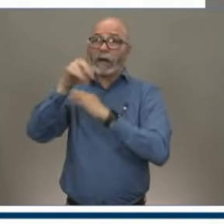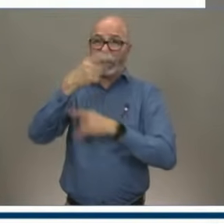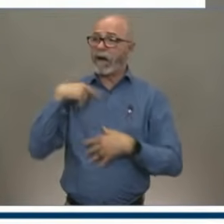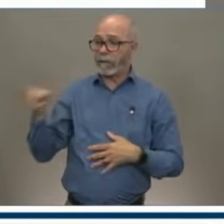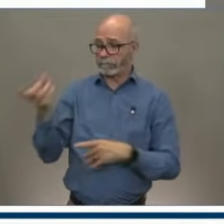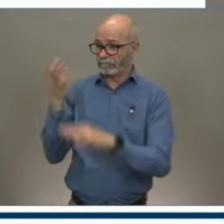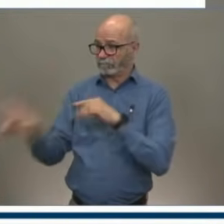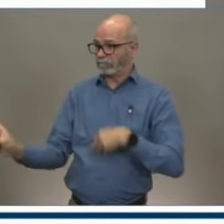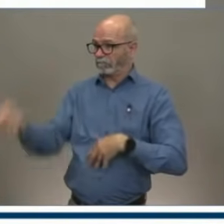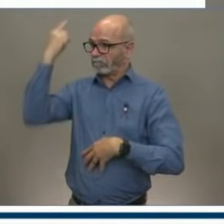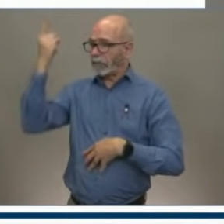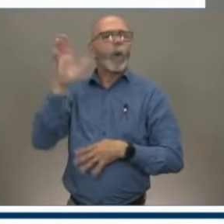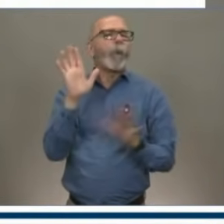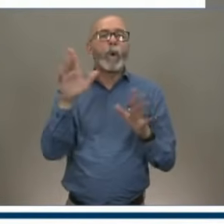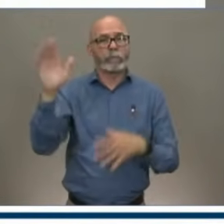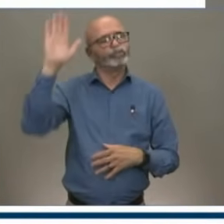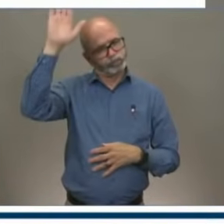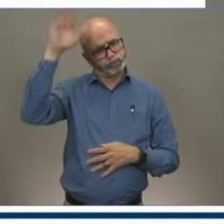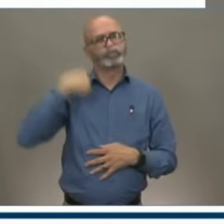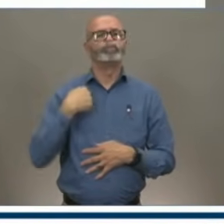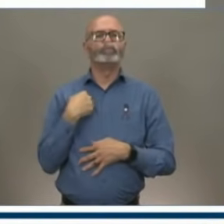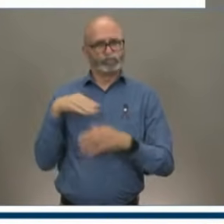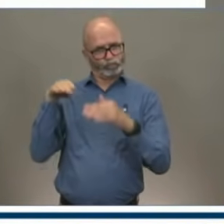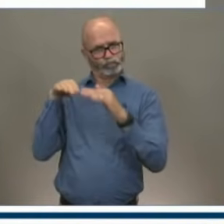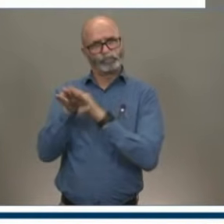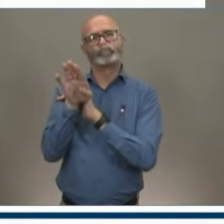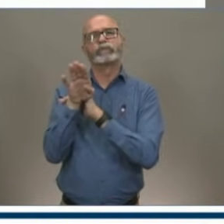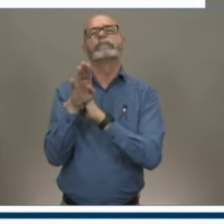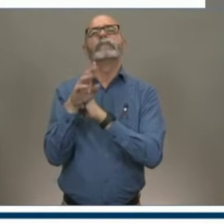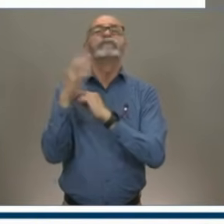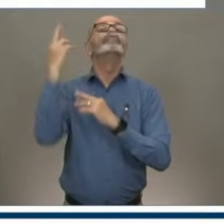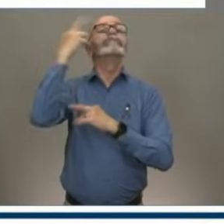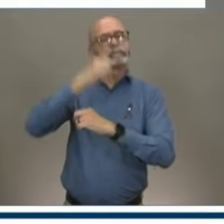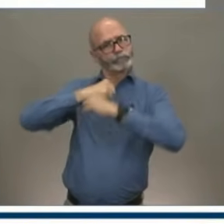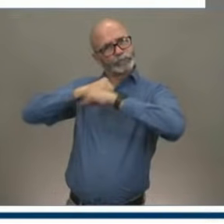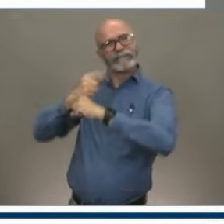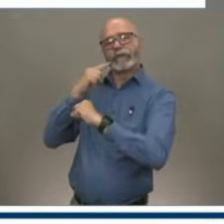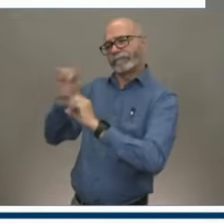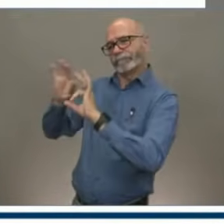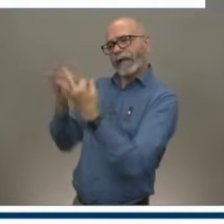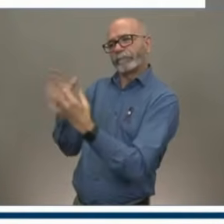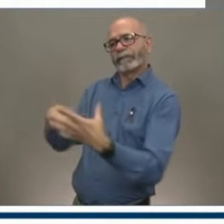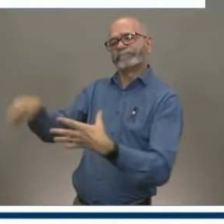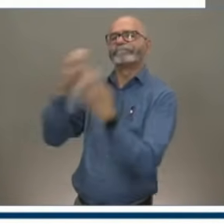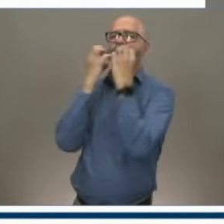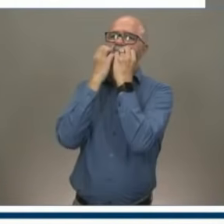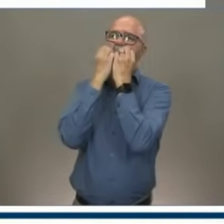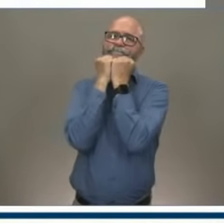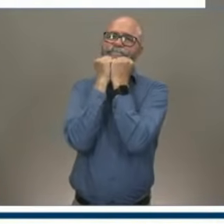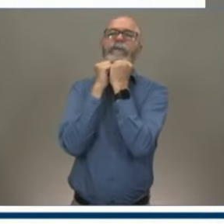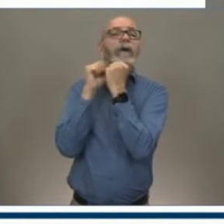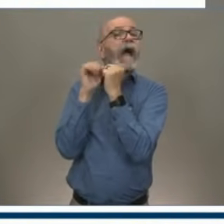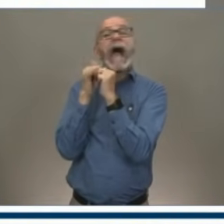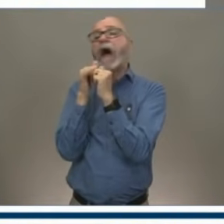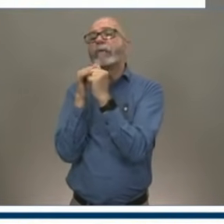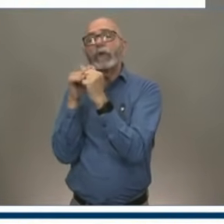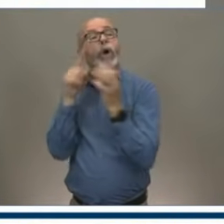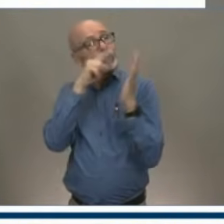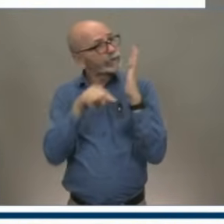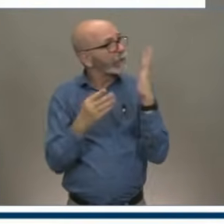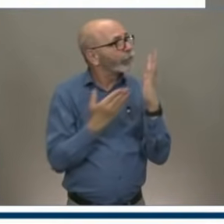their families, and their communities. All they need to do is complete the online self-assessment by going to the 811